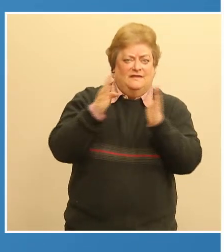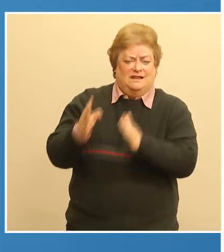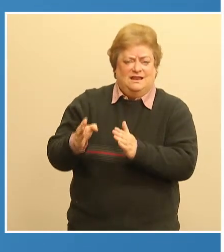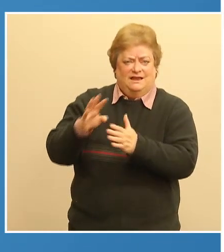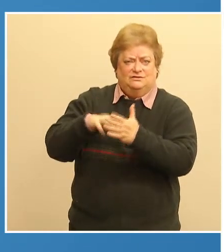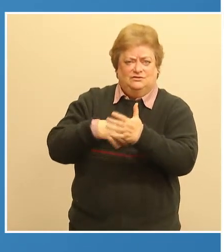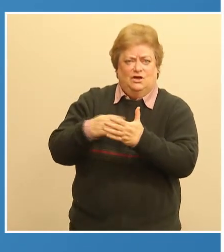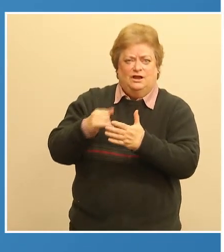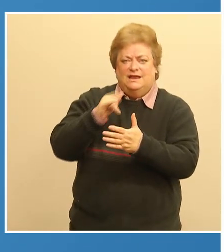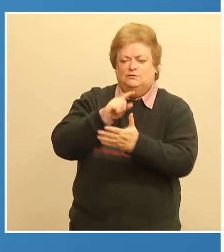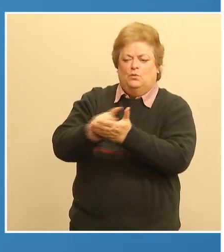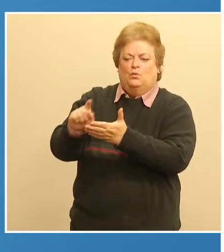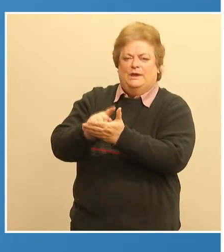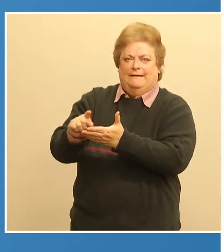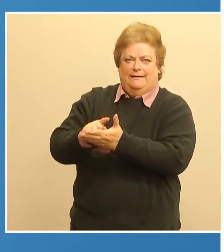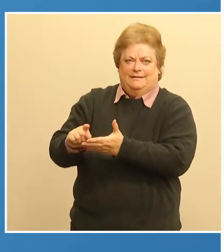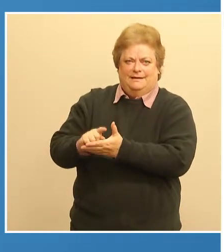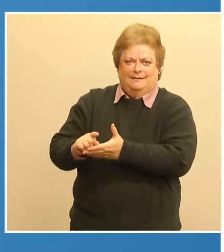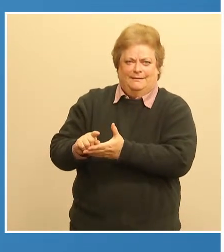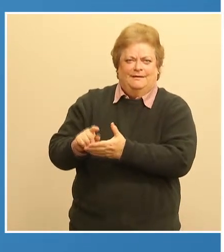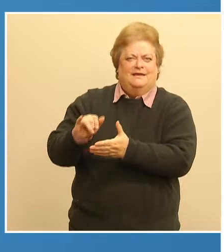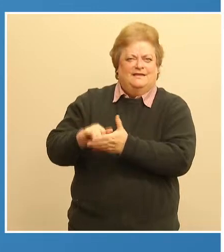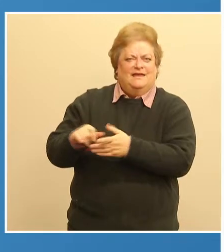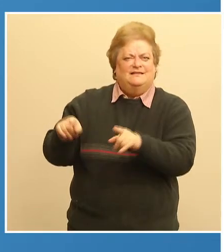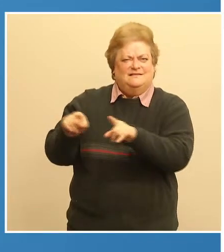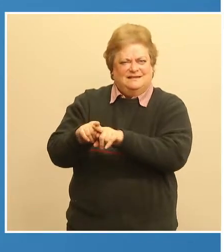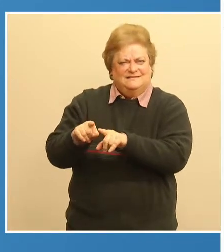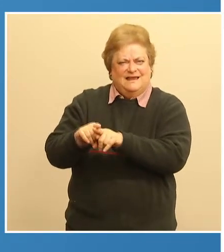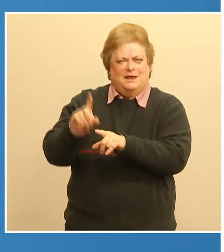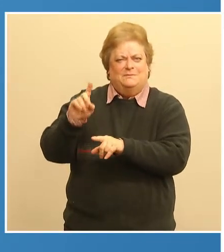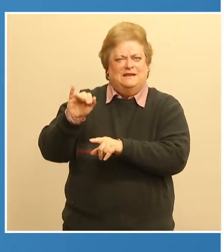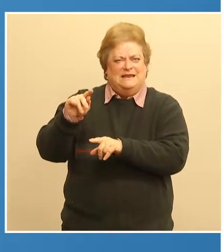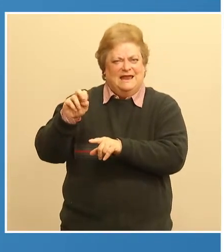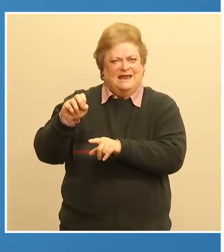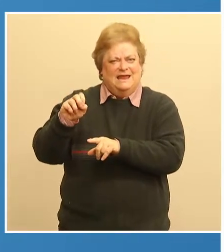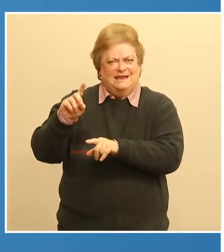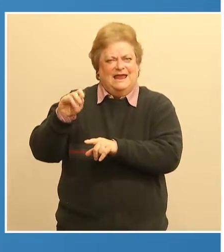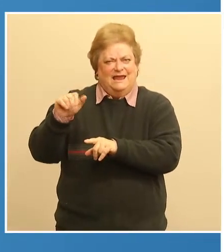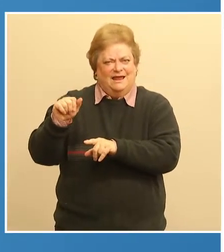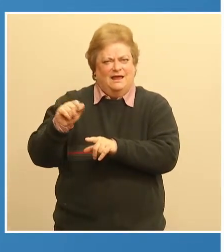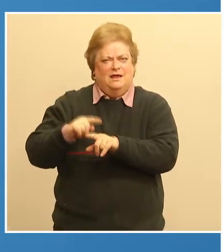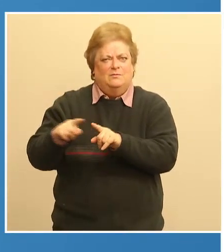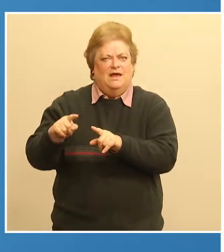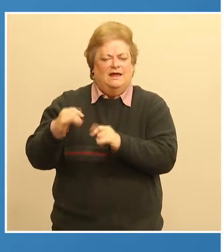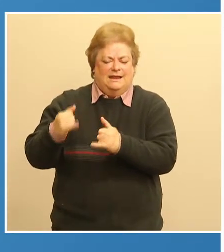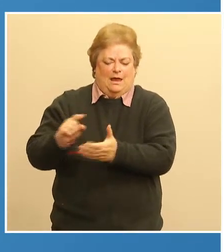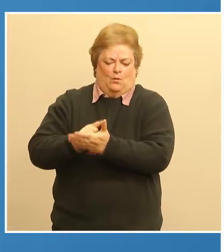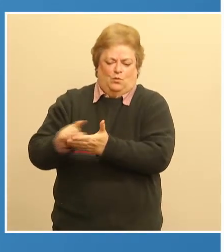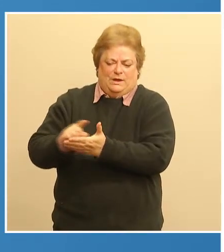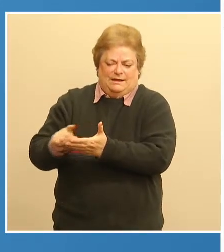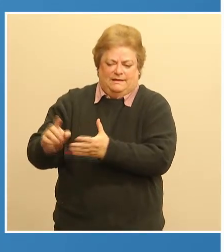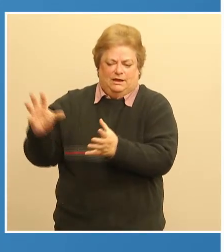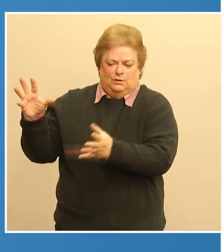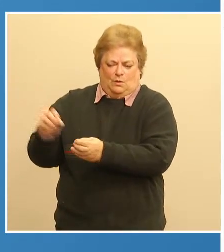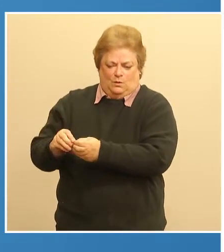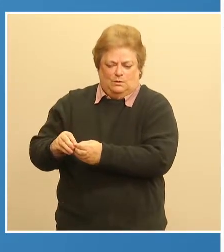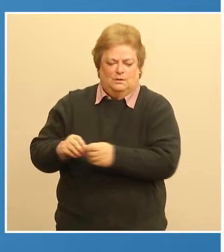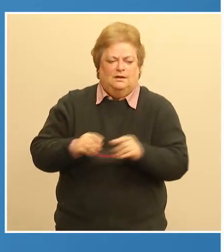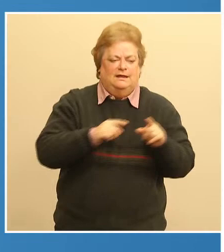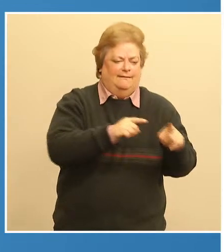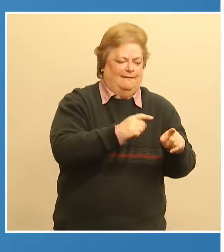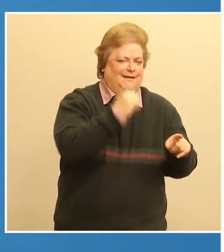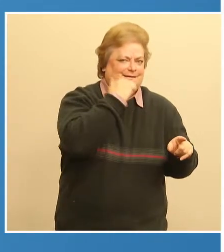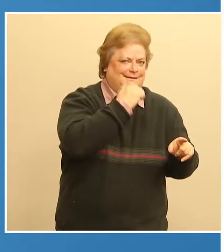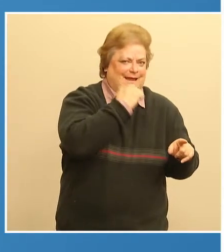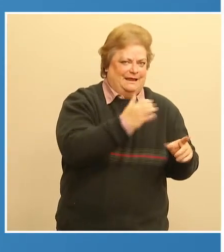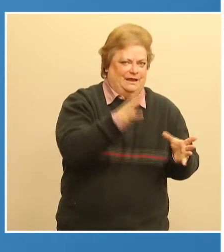weekly cases reported. This is the same lab report date data being used, but a weekly total instead of a daily total. And then